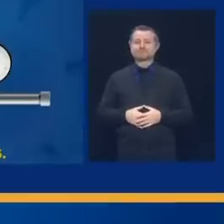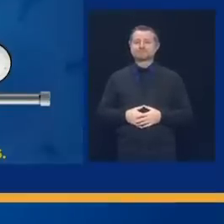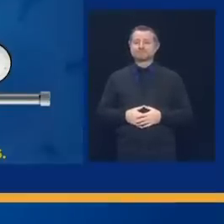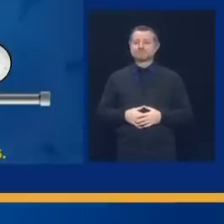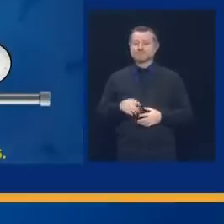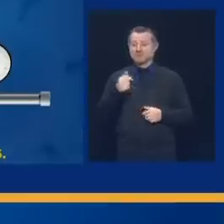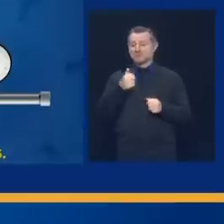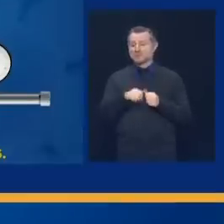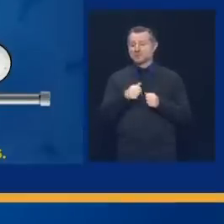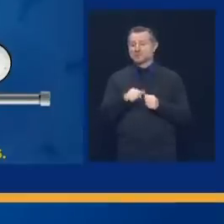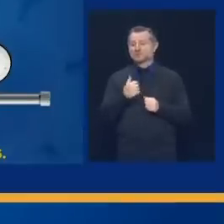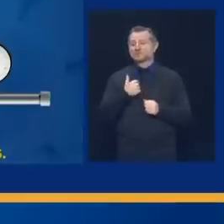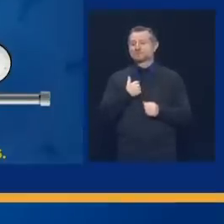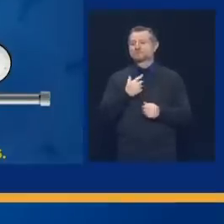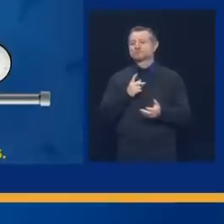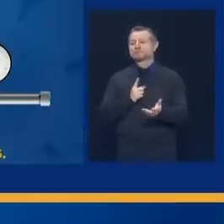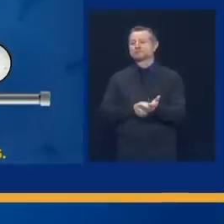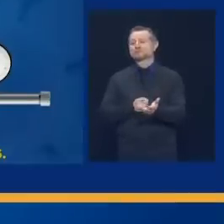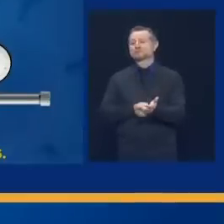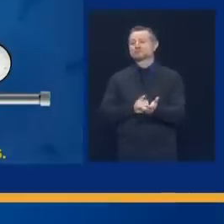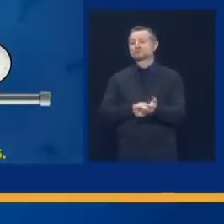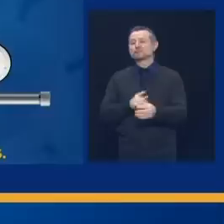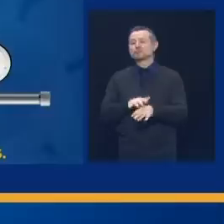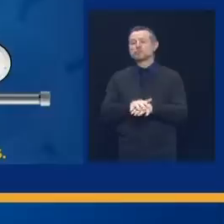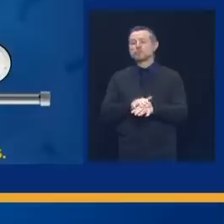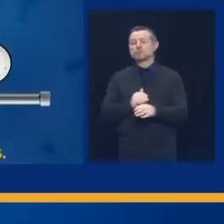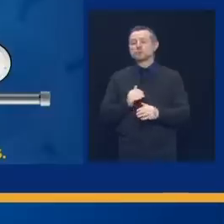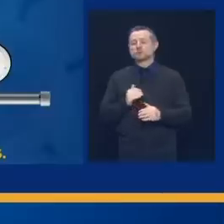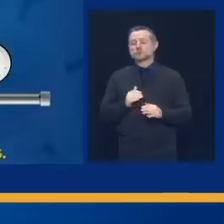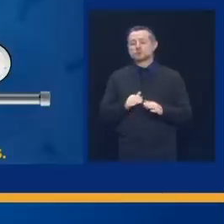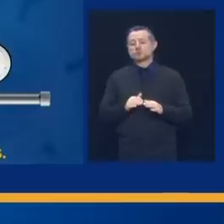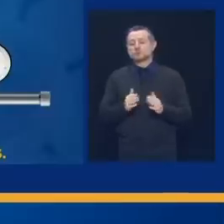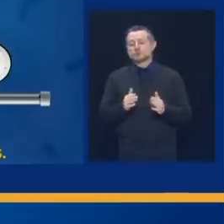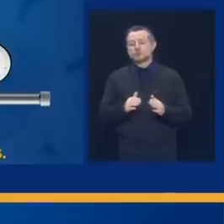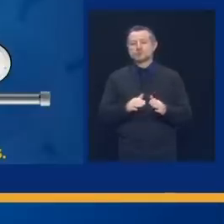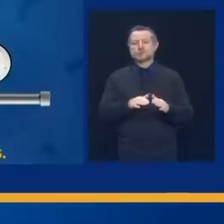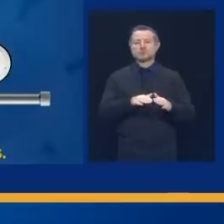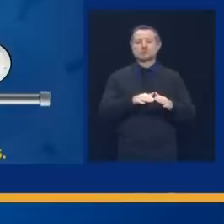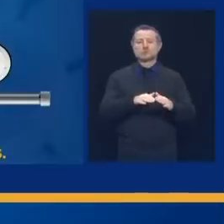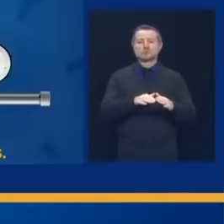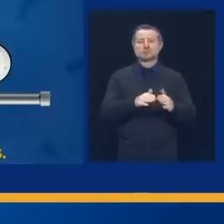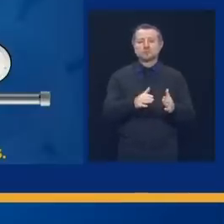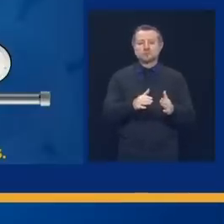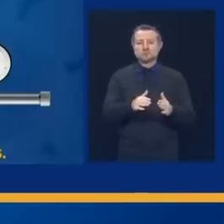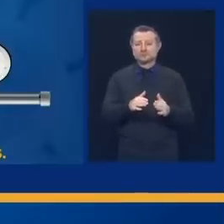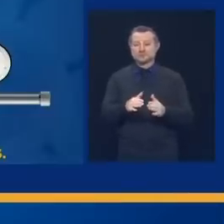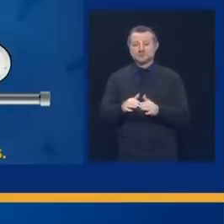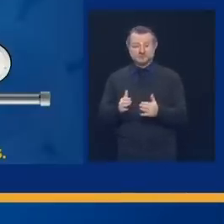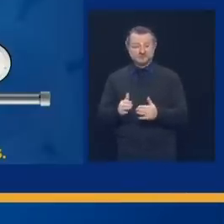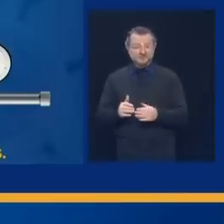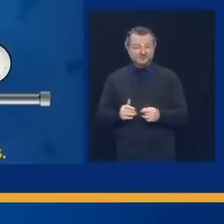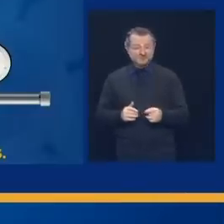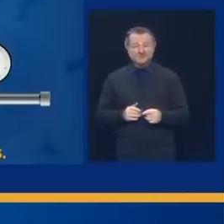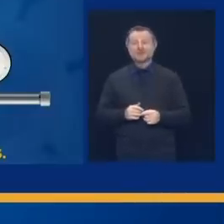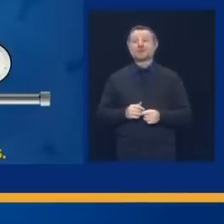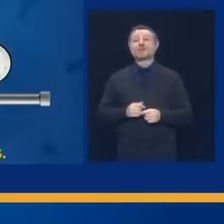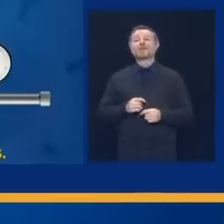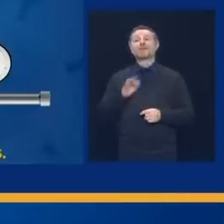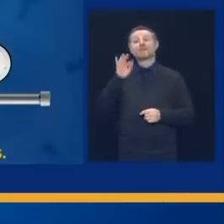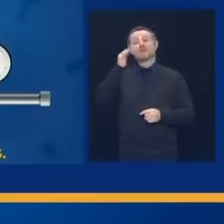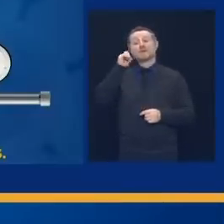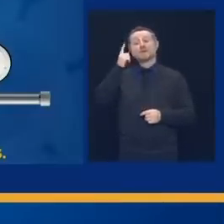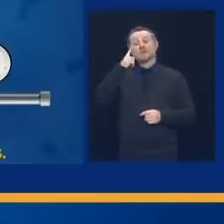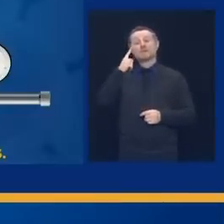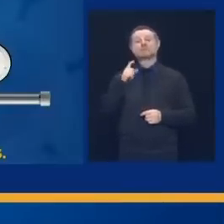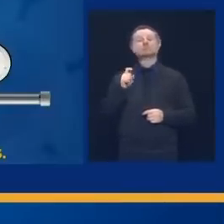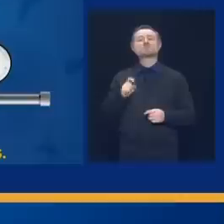Remember when we talked about opening the economy? They see the valve as all